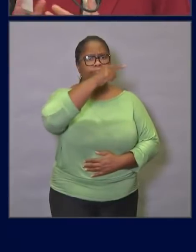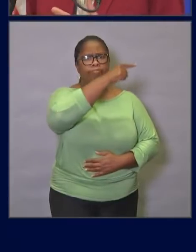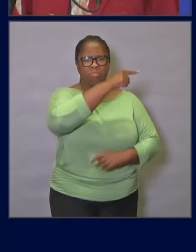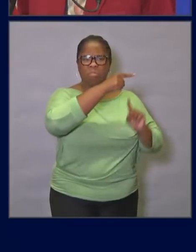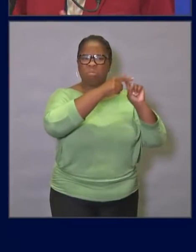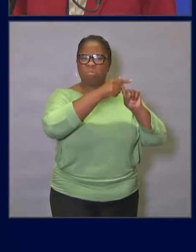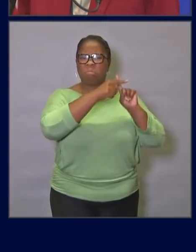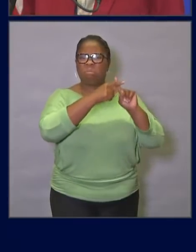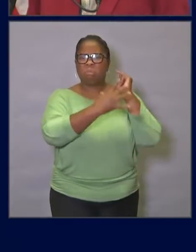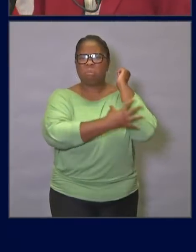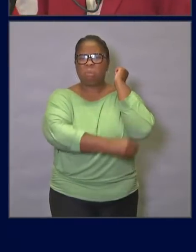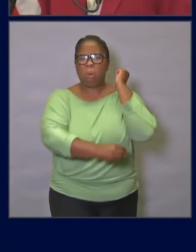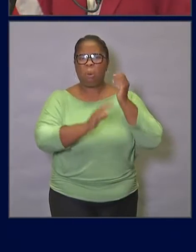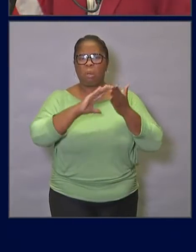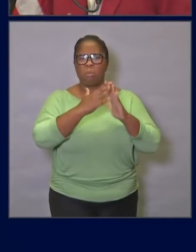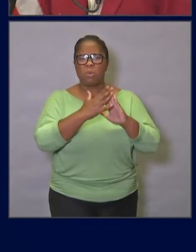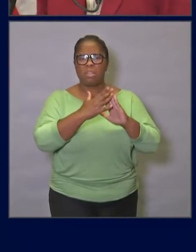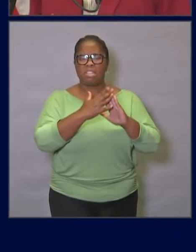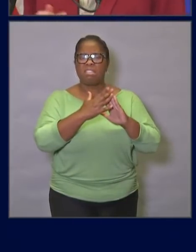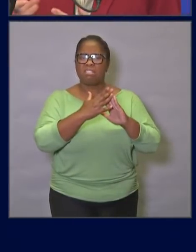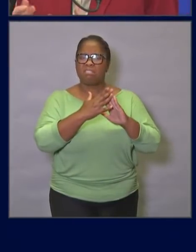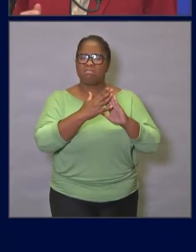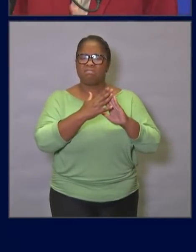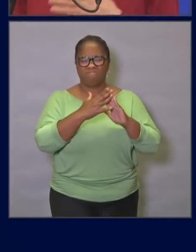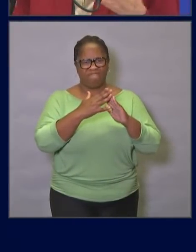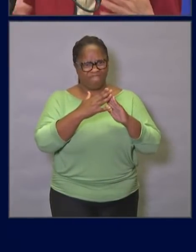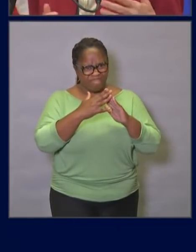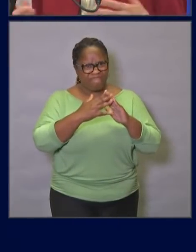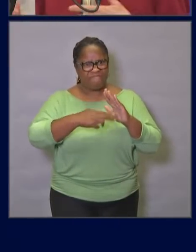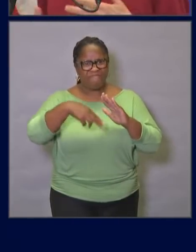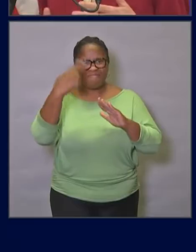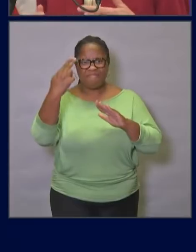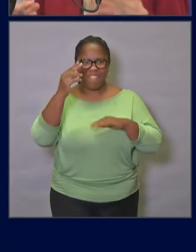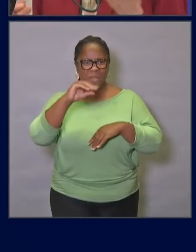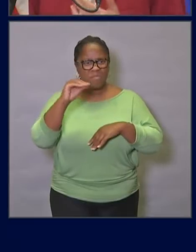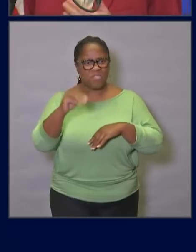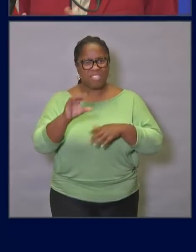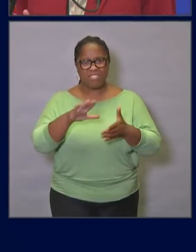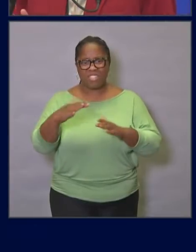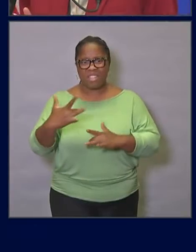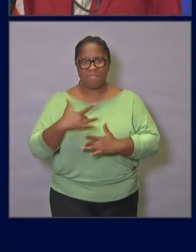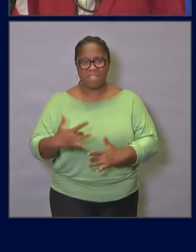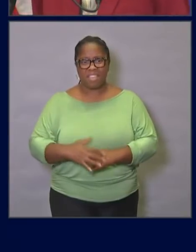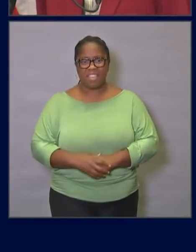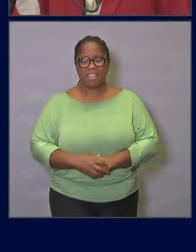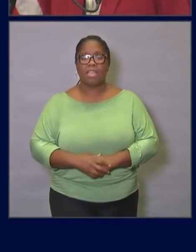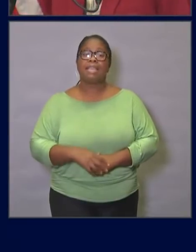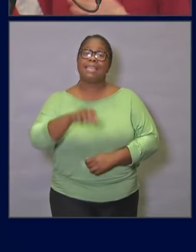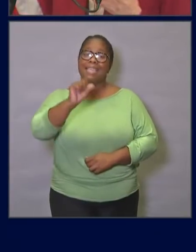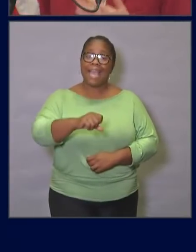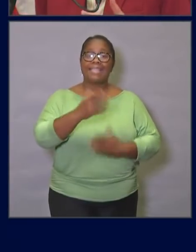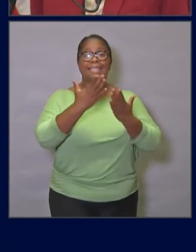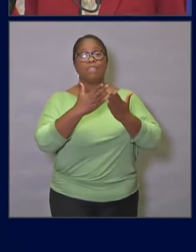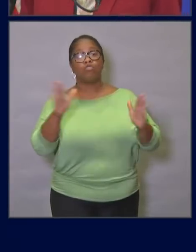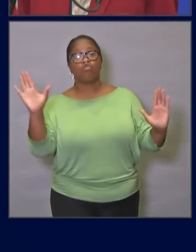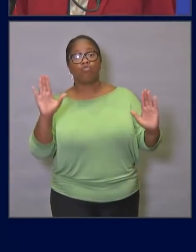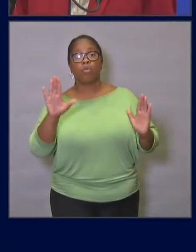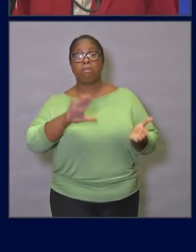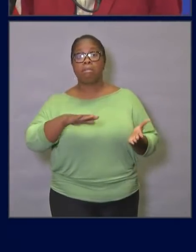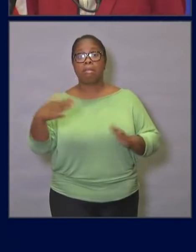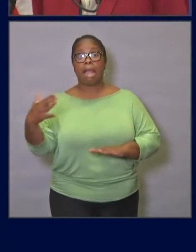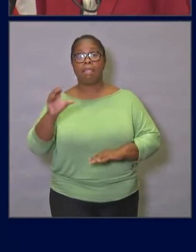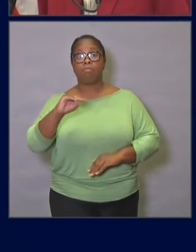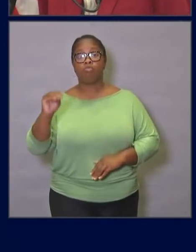communities, they too have the highest rate of deaths. For all groups, death rates have come down, but there is a lot